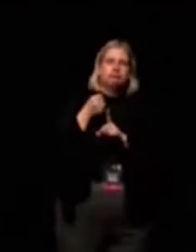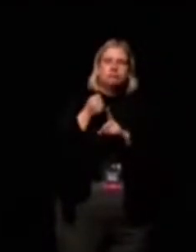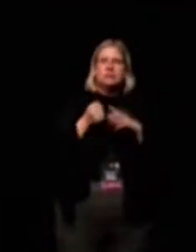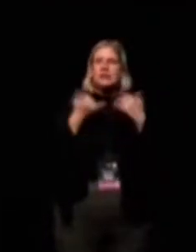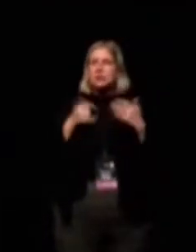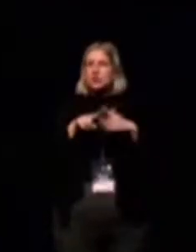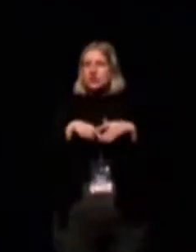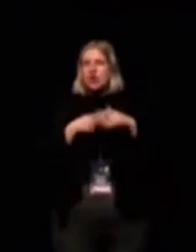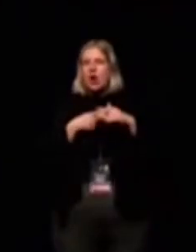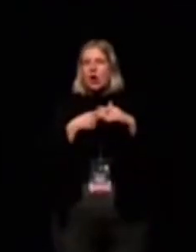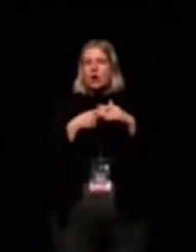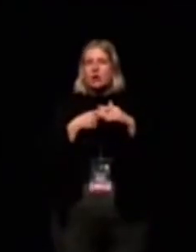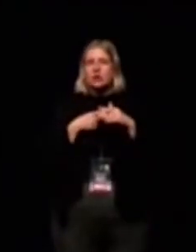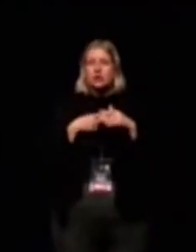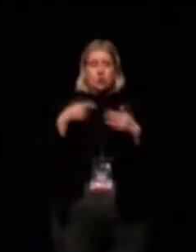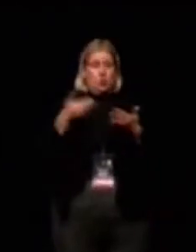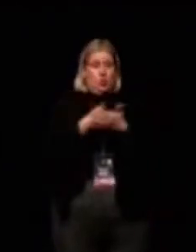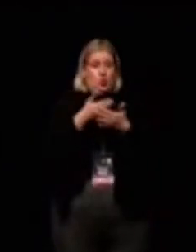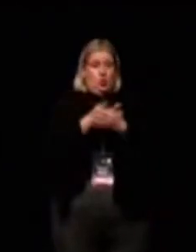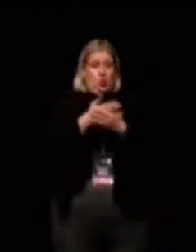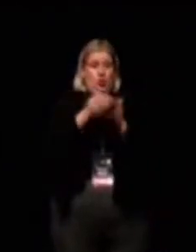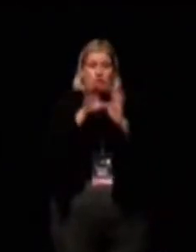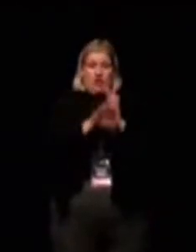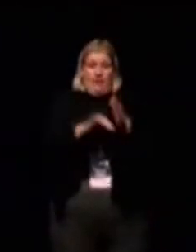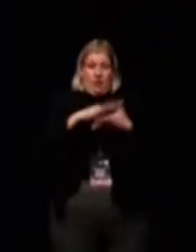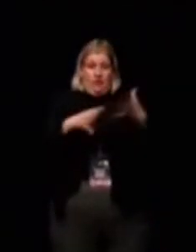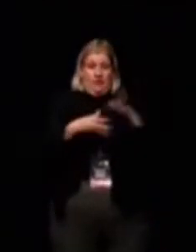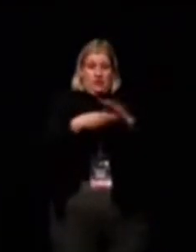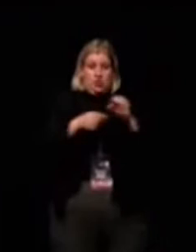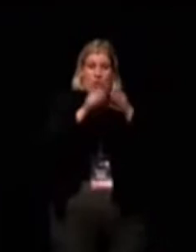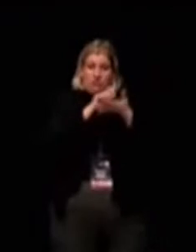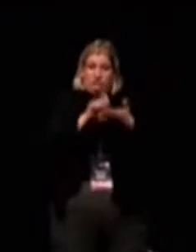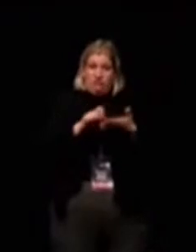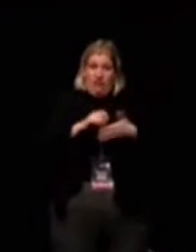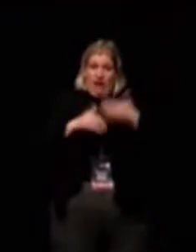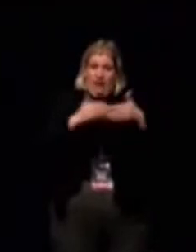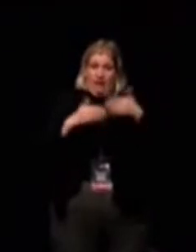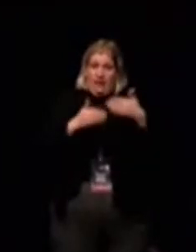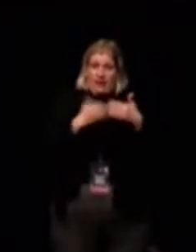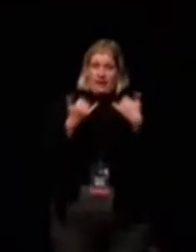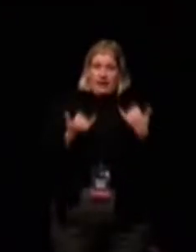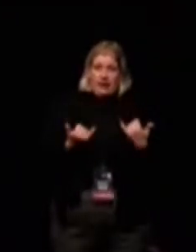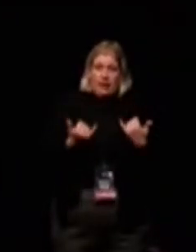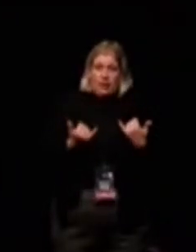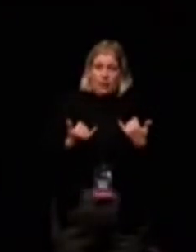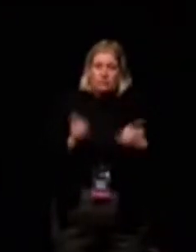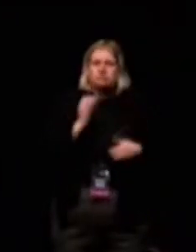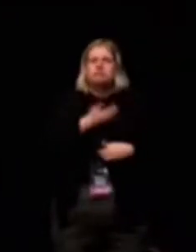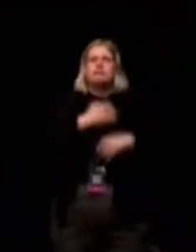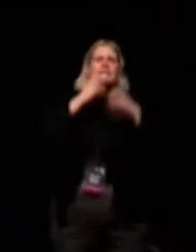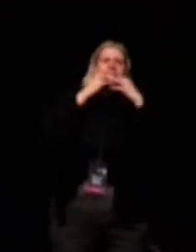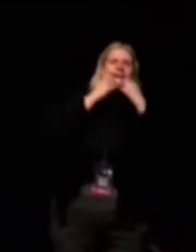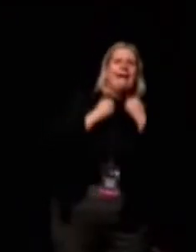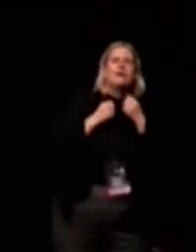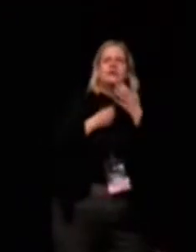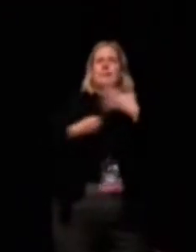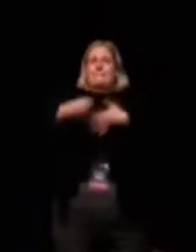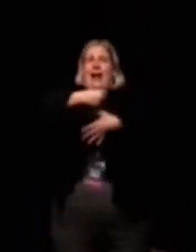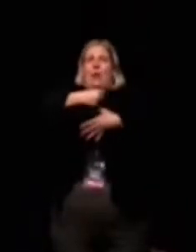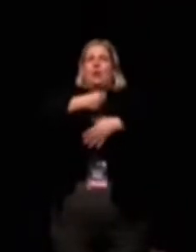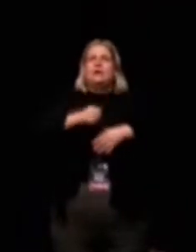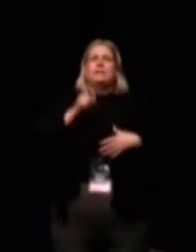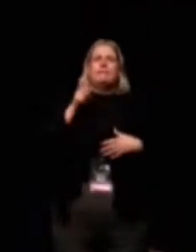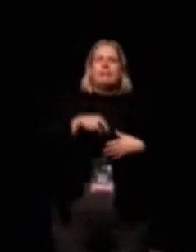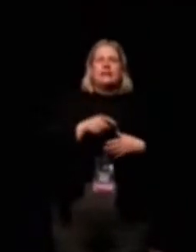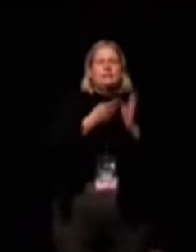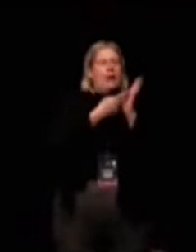start to write a new chapter in our state party history, our values and priorities must remain as